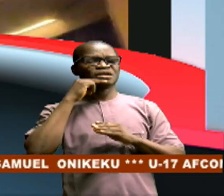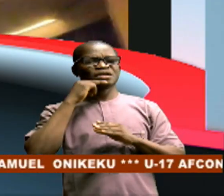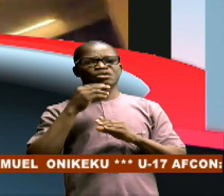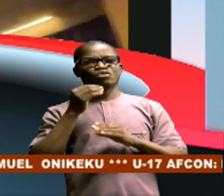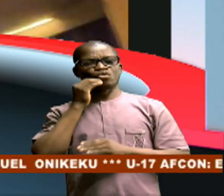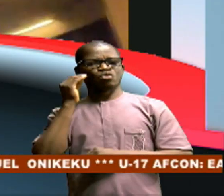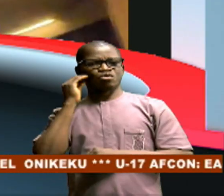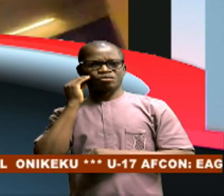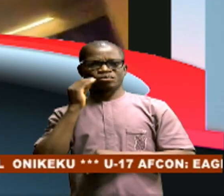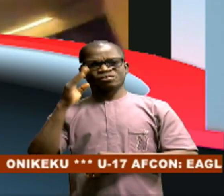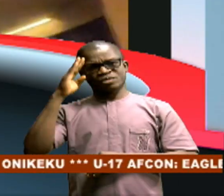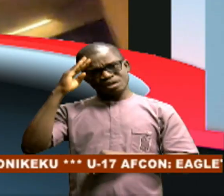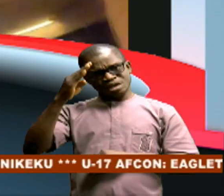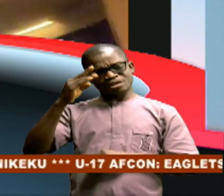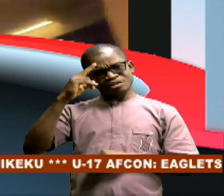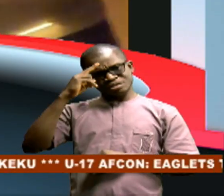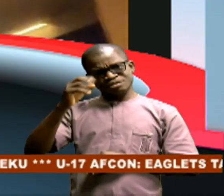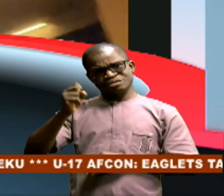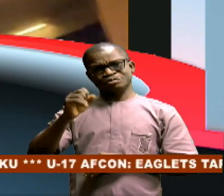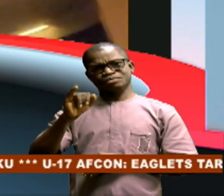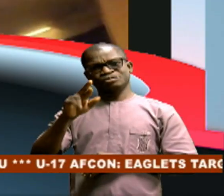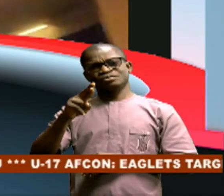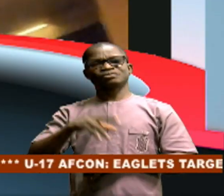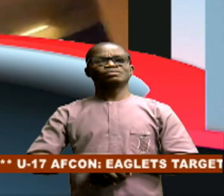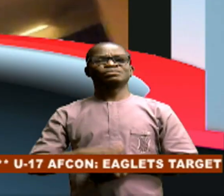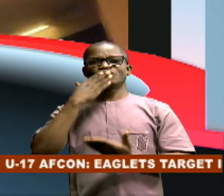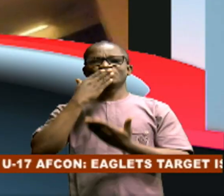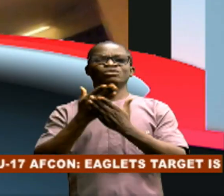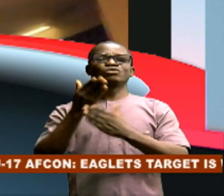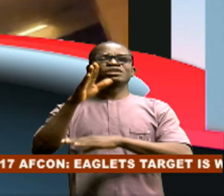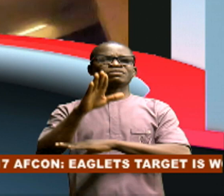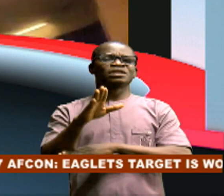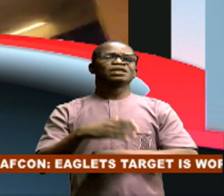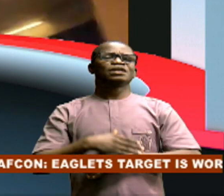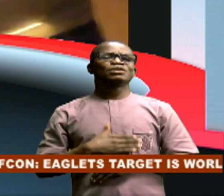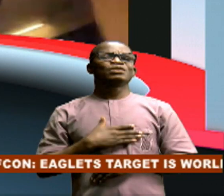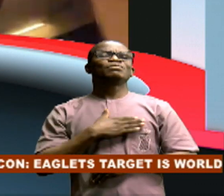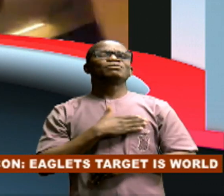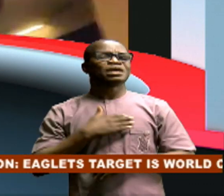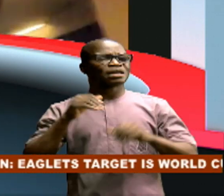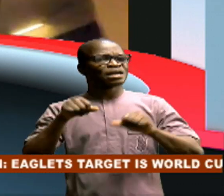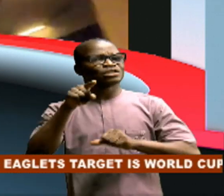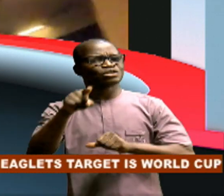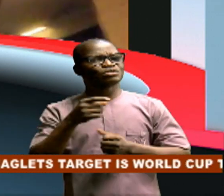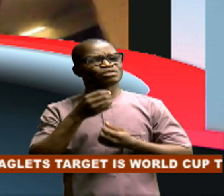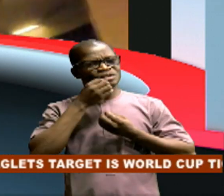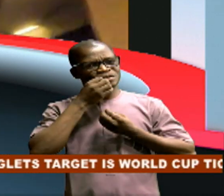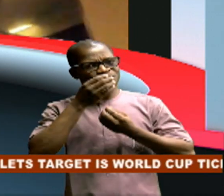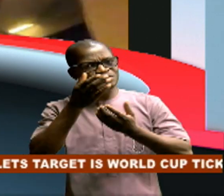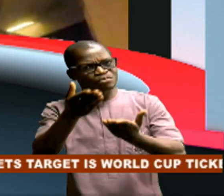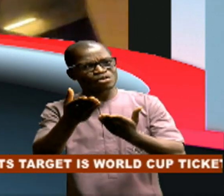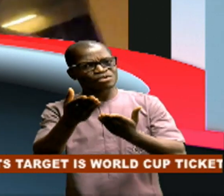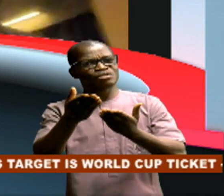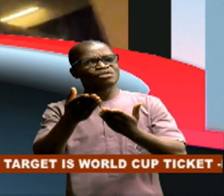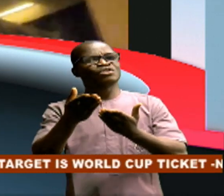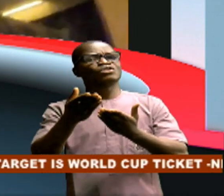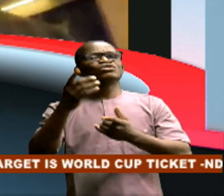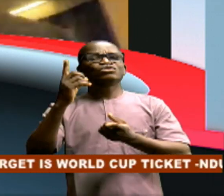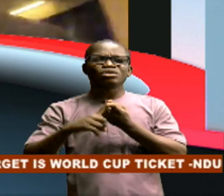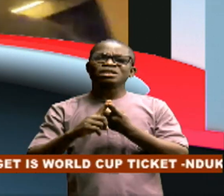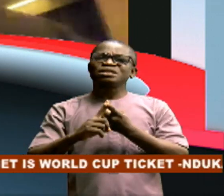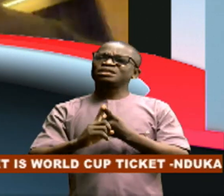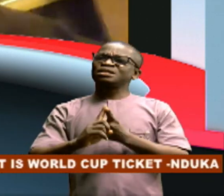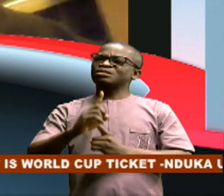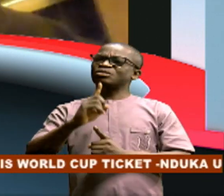sir. Good evening. Yes. Now, can you give an insight into the true state